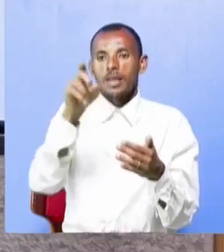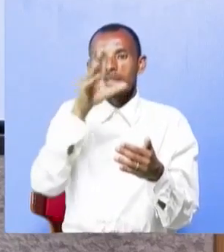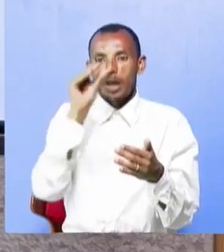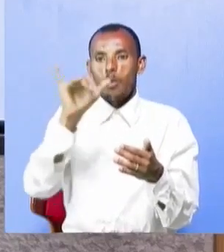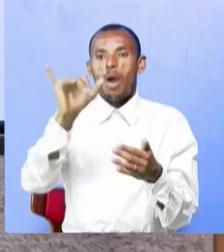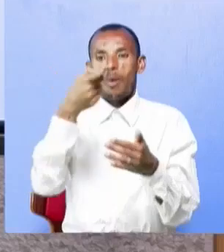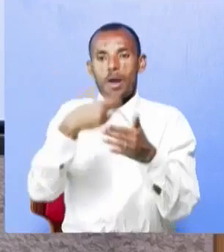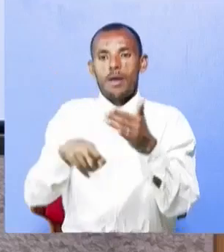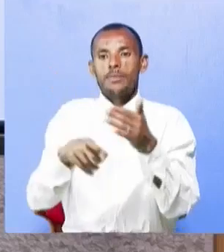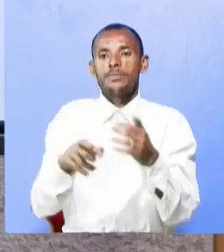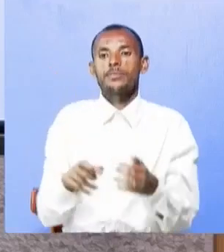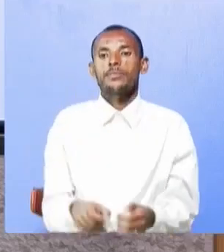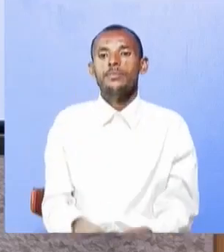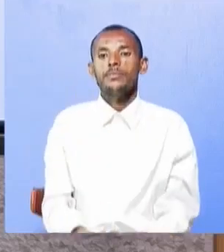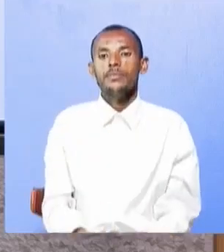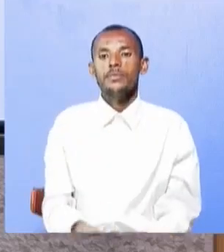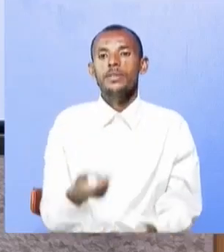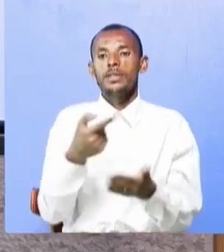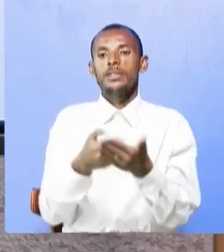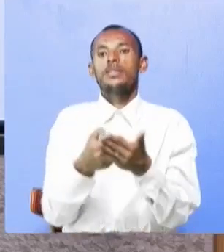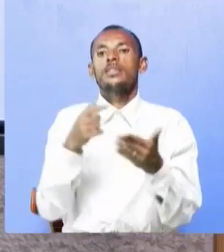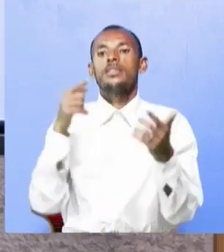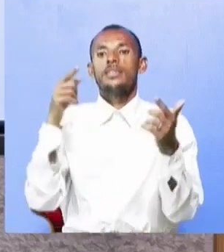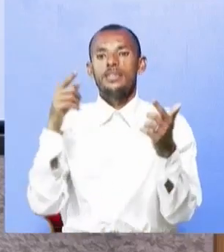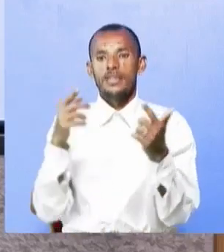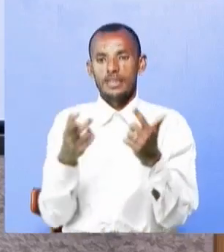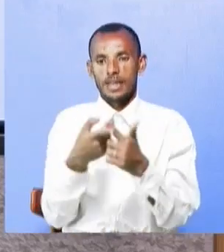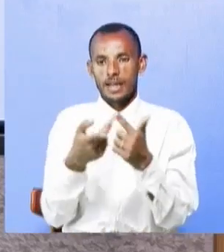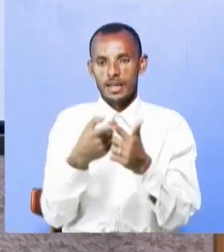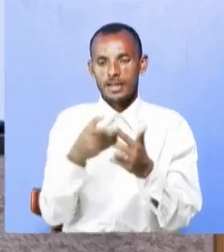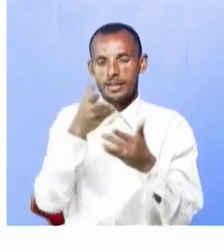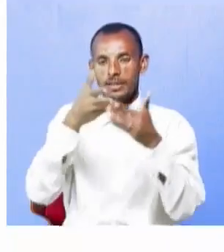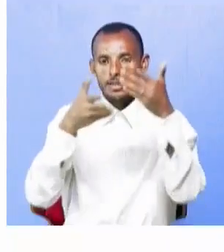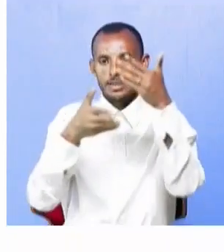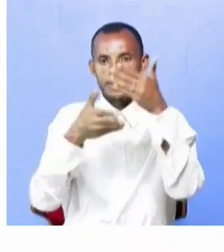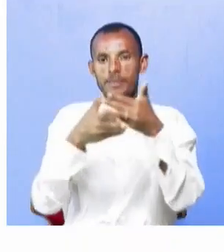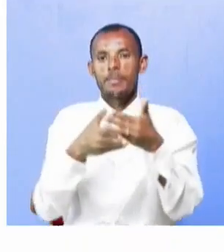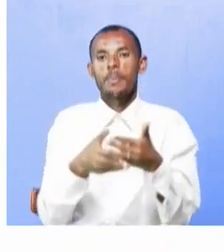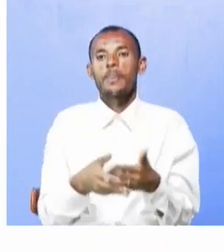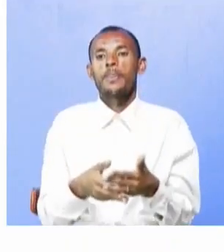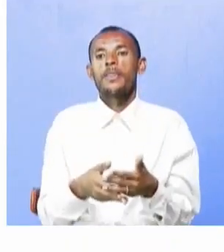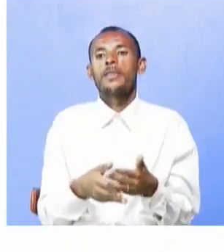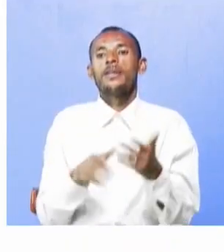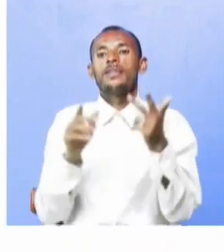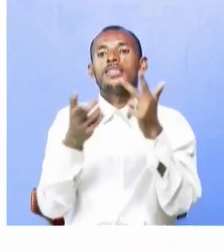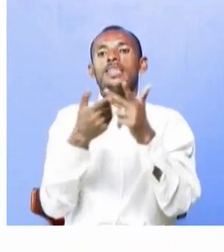right? So this is the second step. The third step